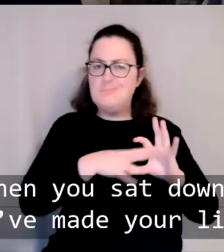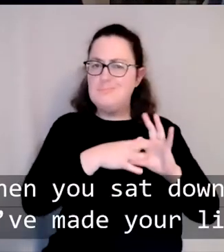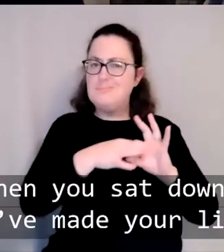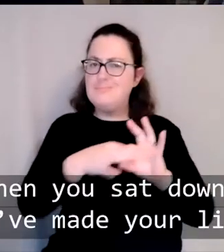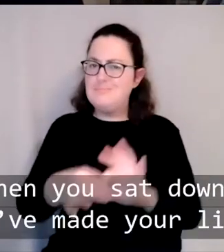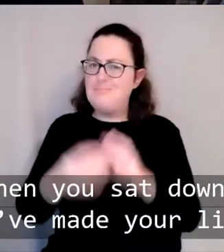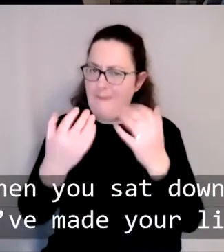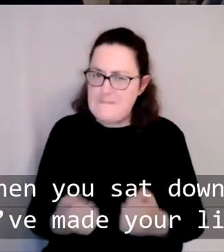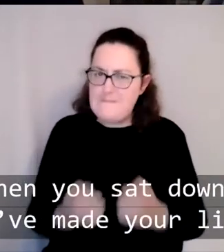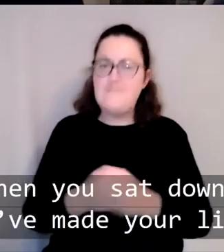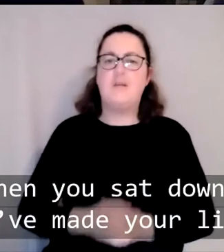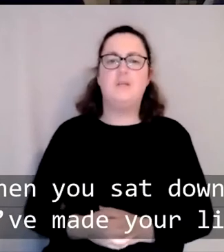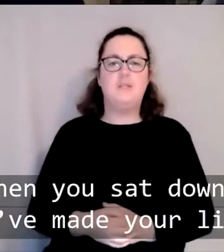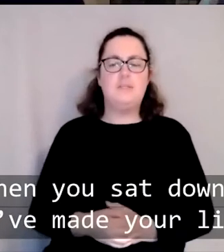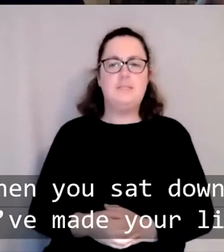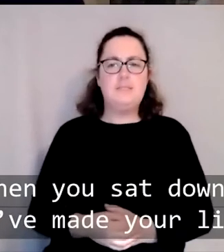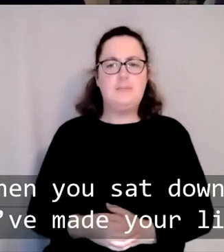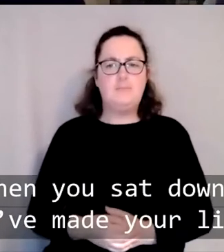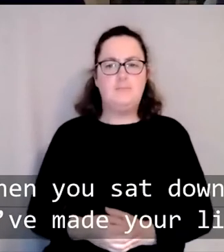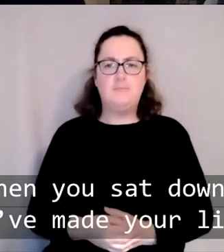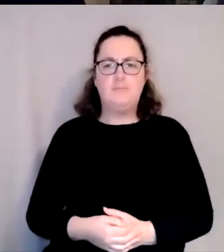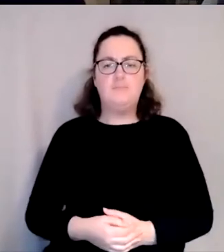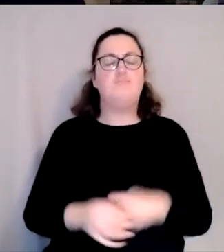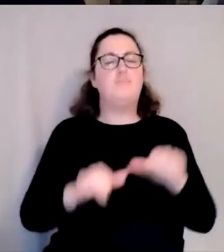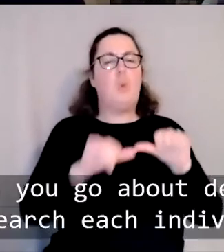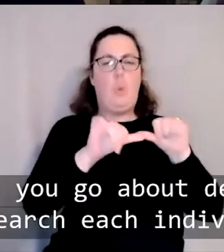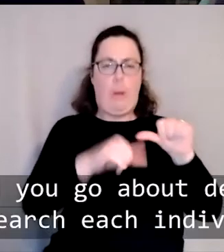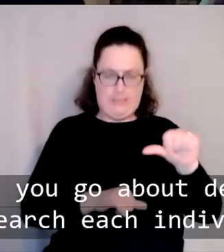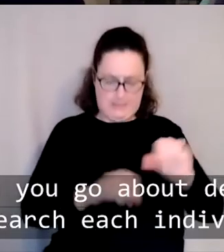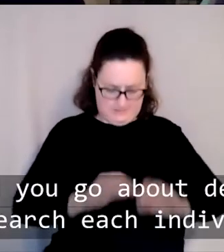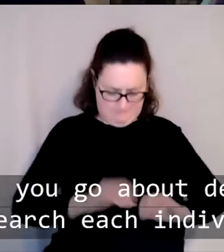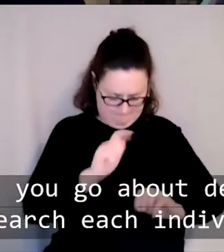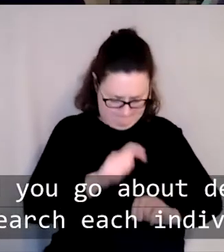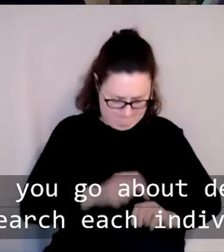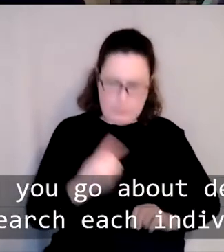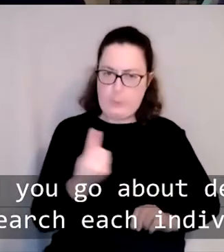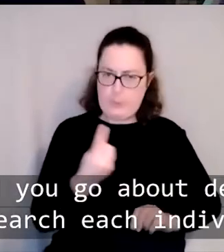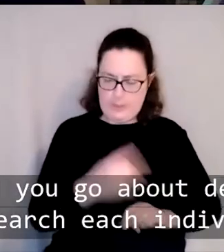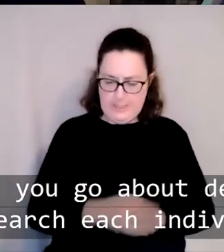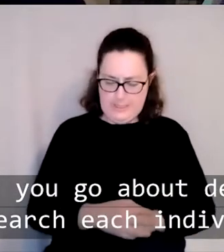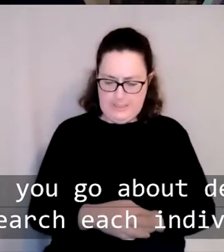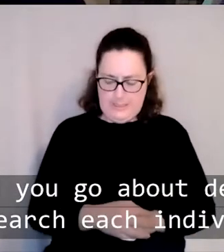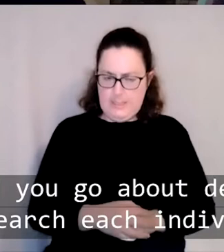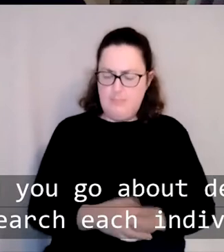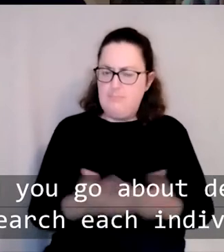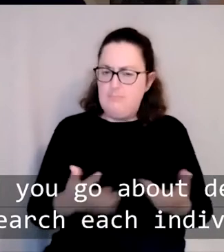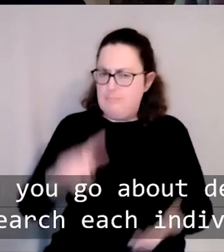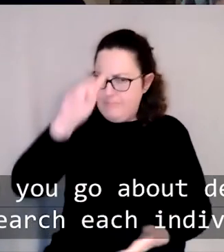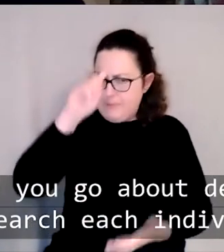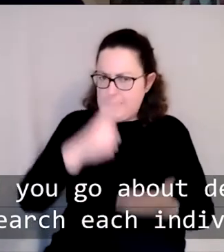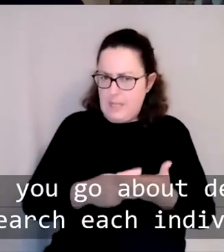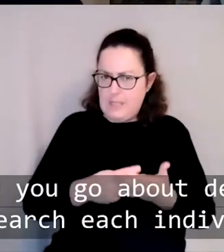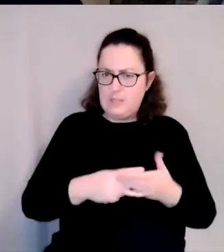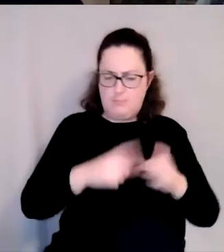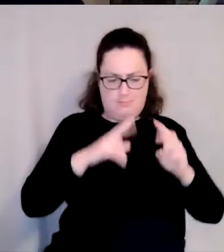When you sat down to do, you've made your list, how did you go about deciding to research